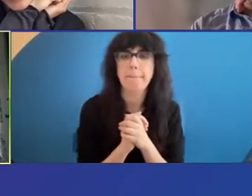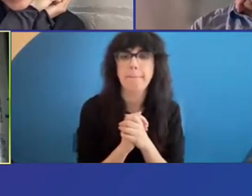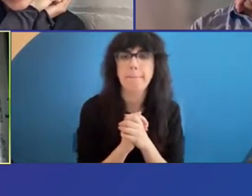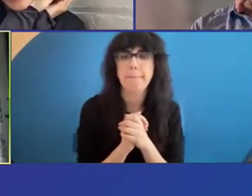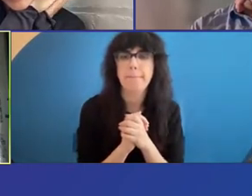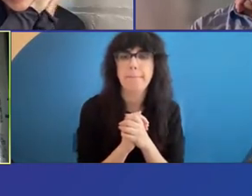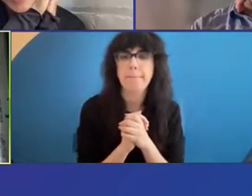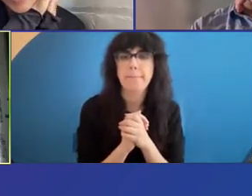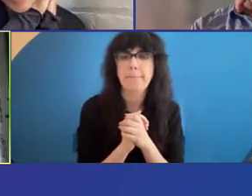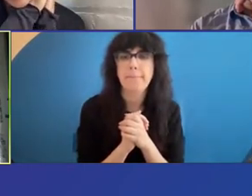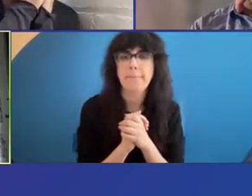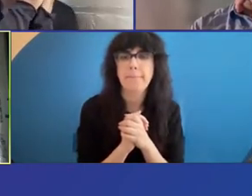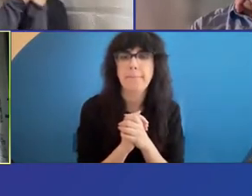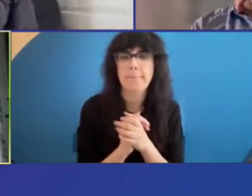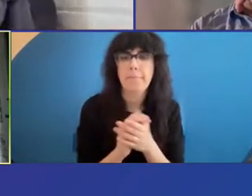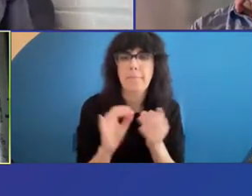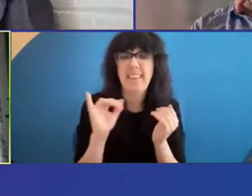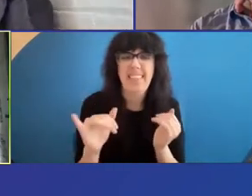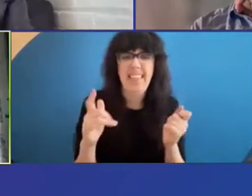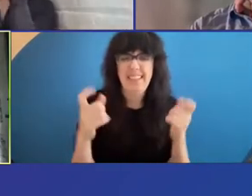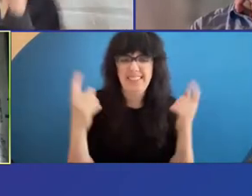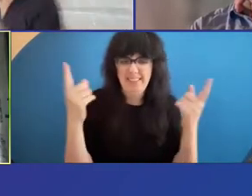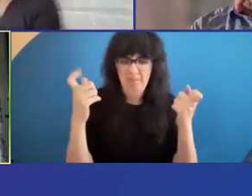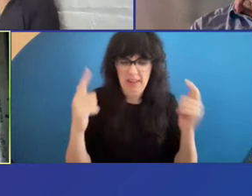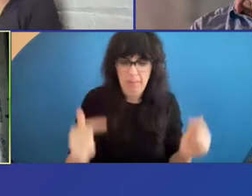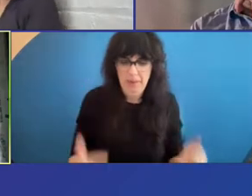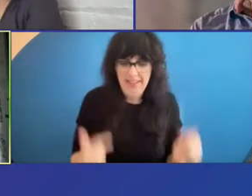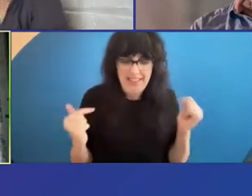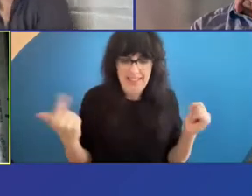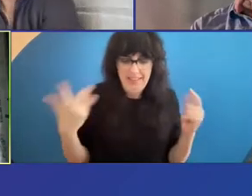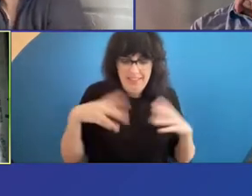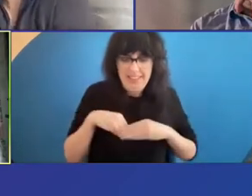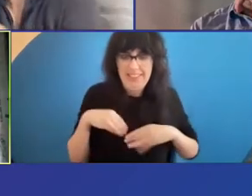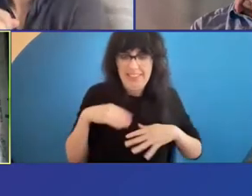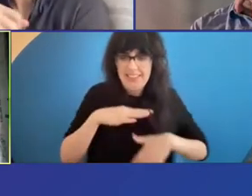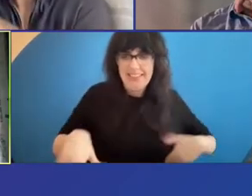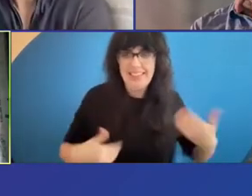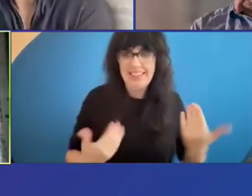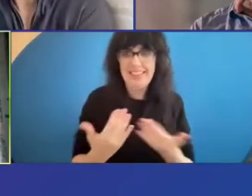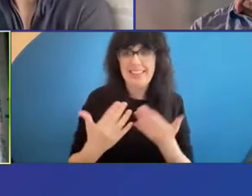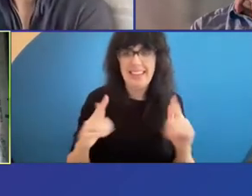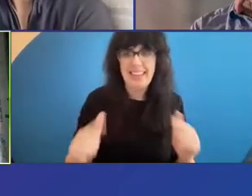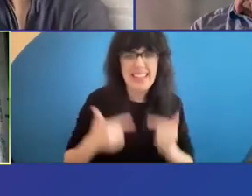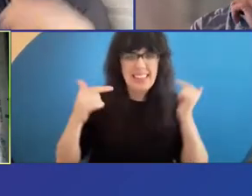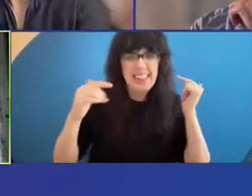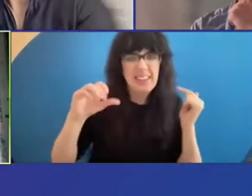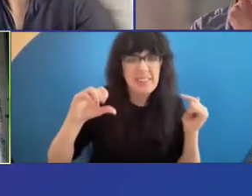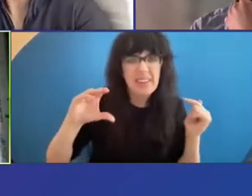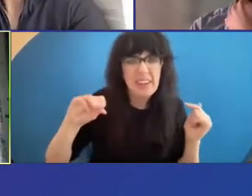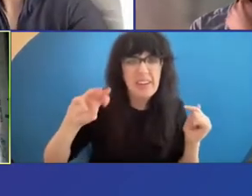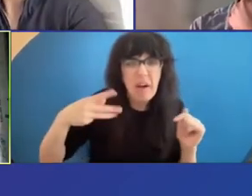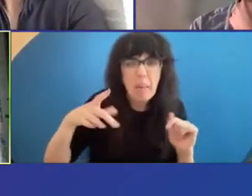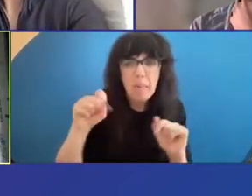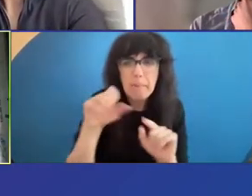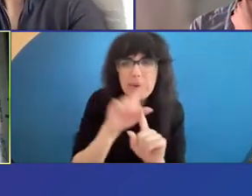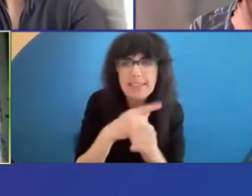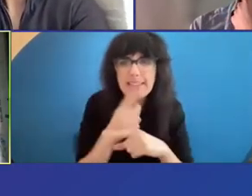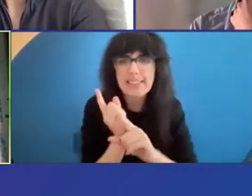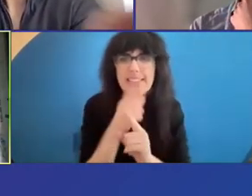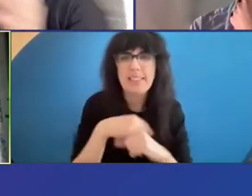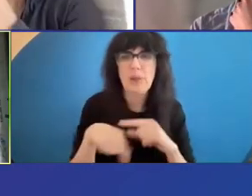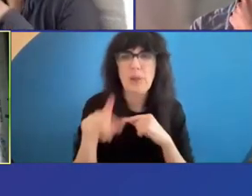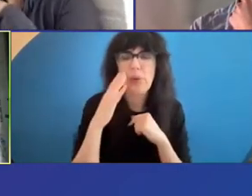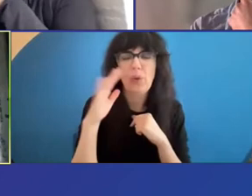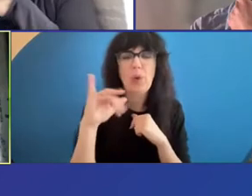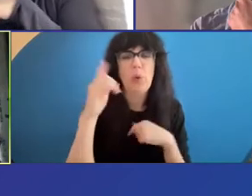that living compass. Come on, it's a living compass, y'all. So when we're thinking